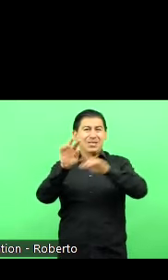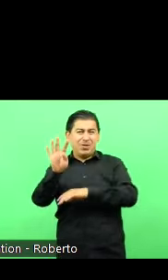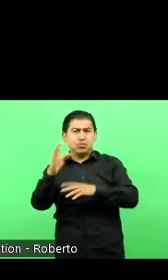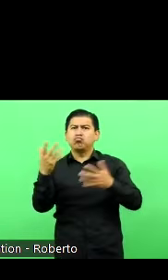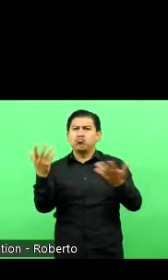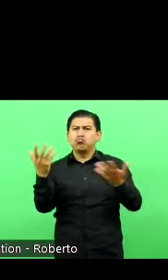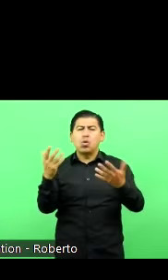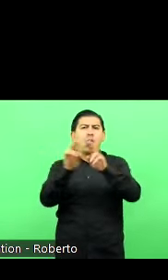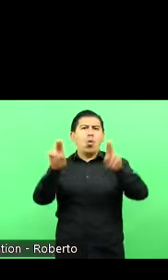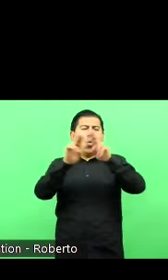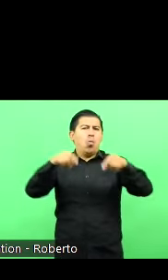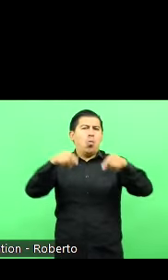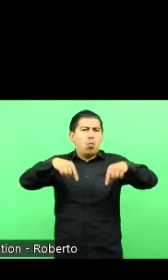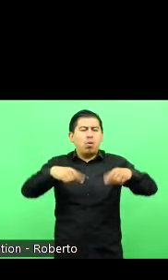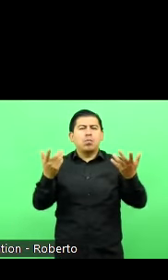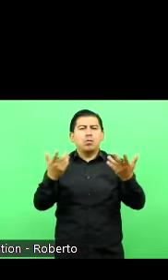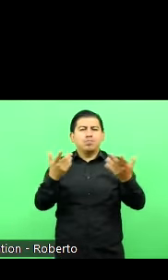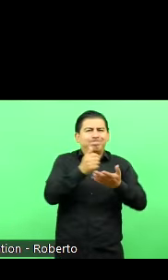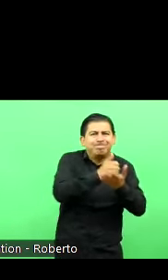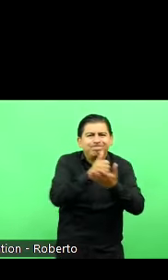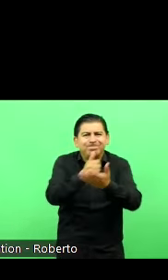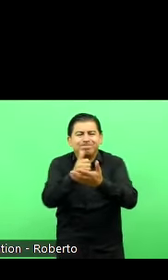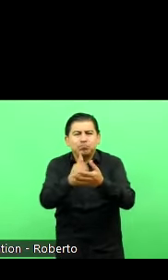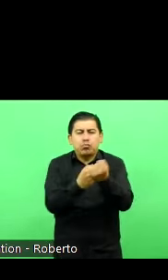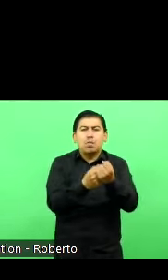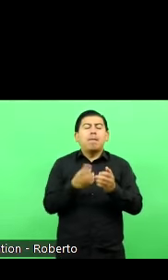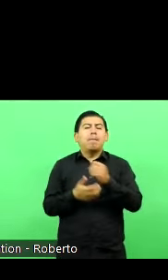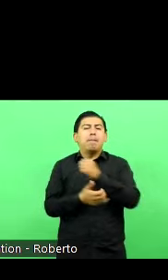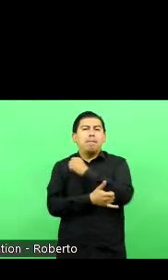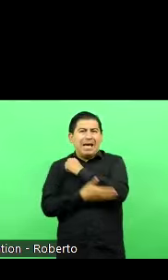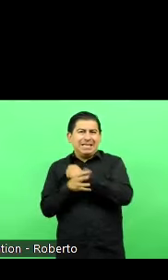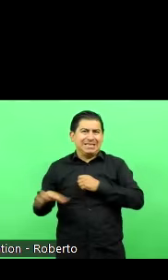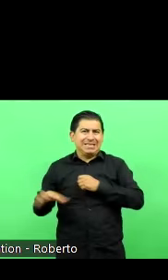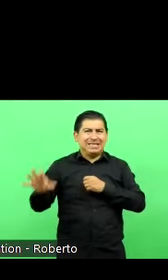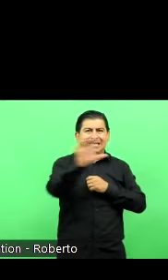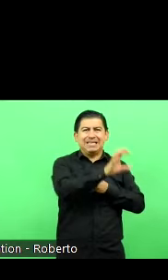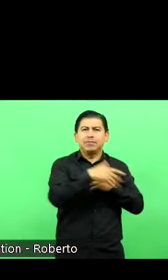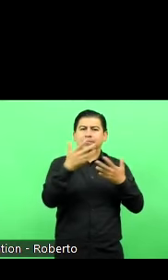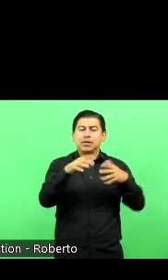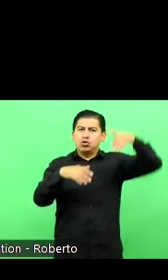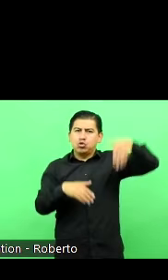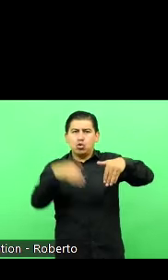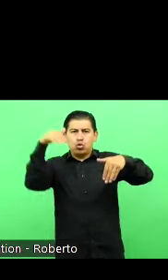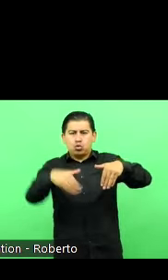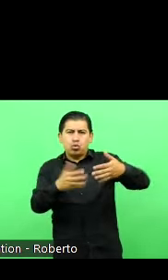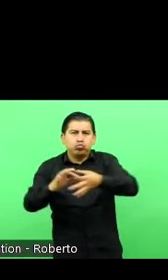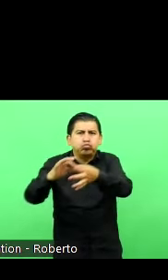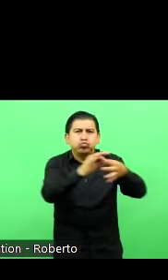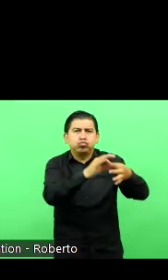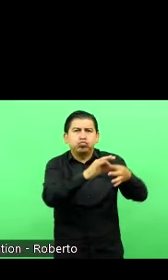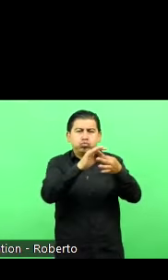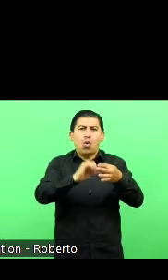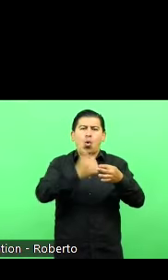and coordinating South-South and Triangle cooperation initiatives across the UN system and the member states. Our